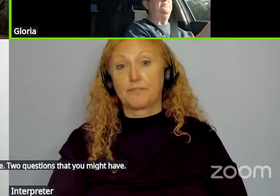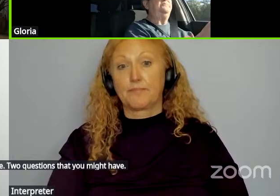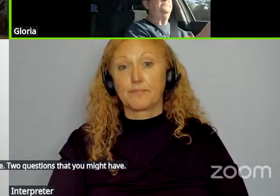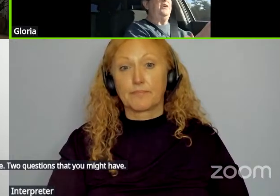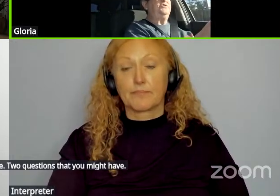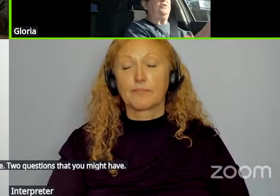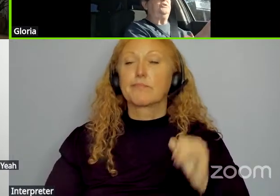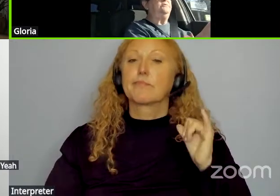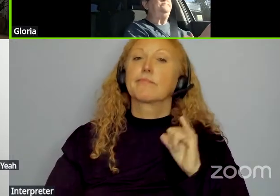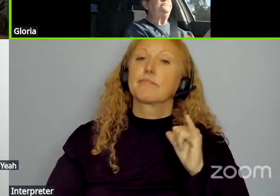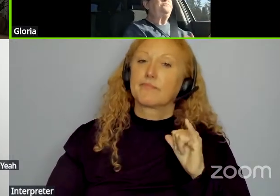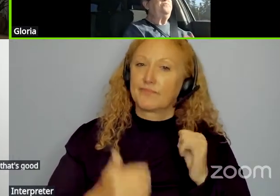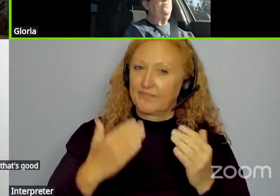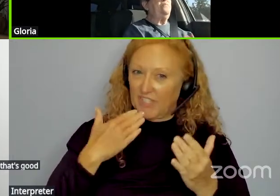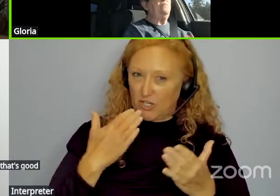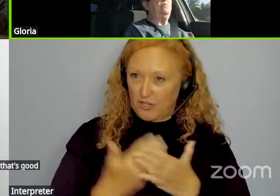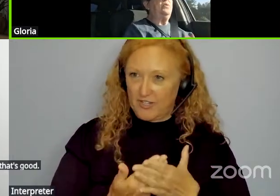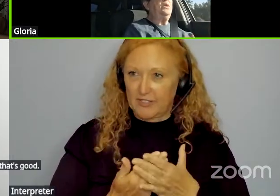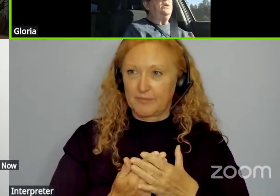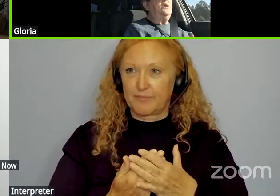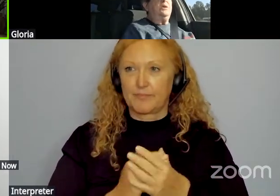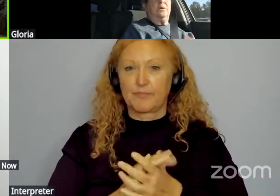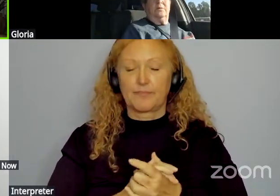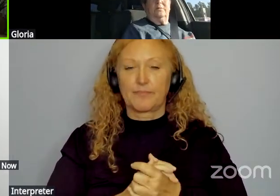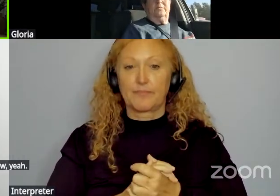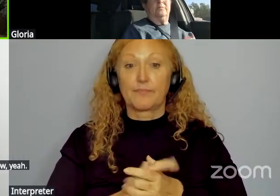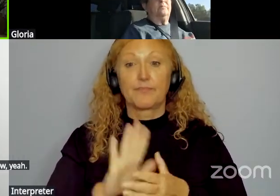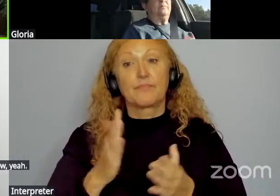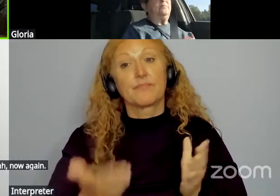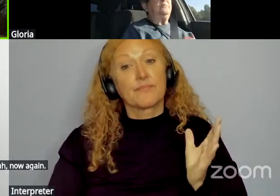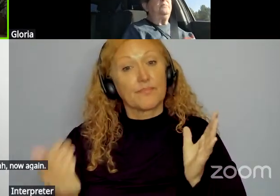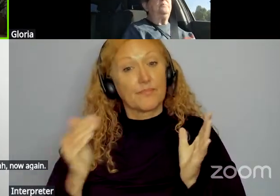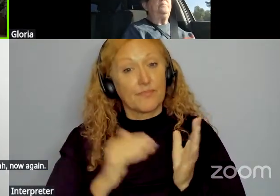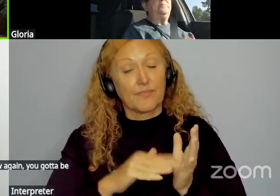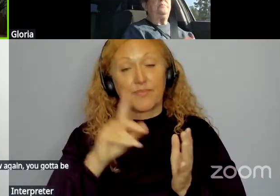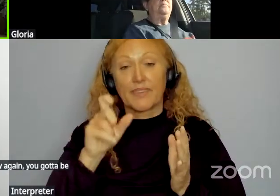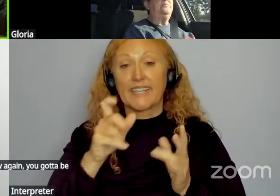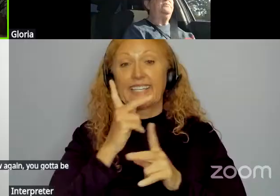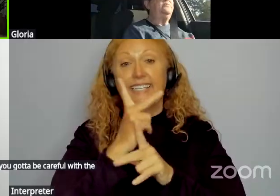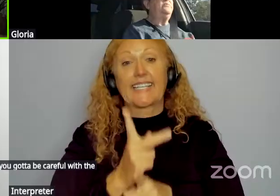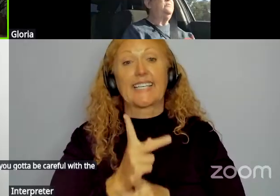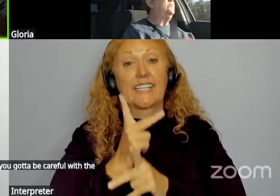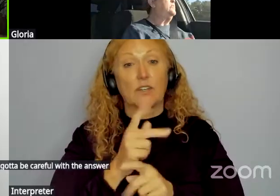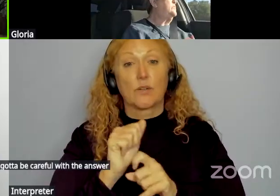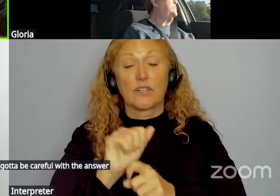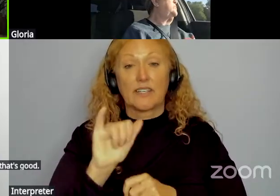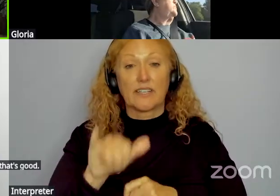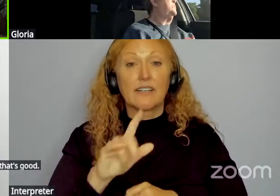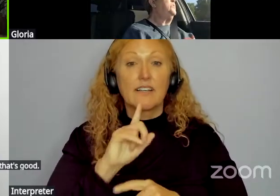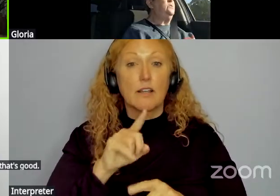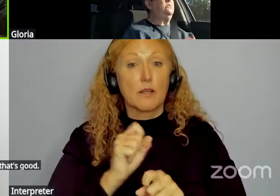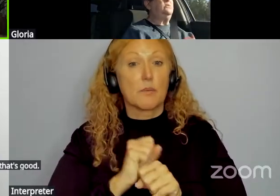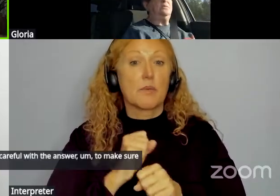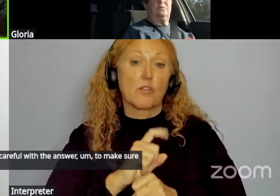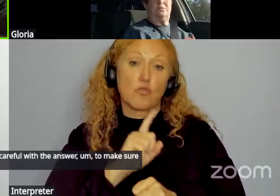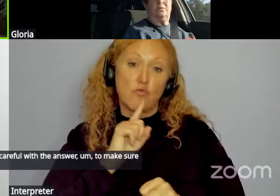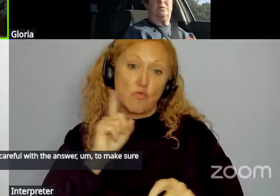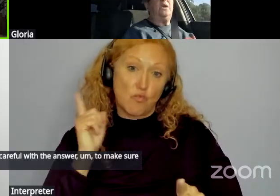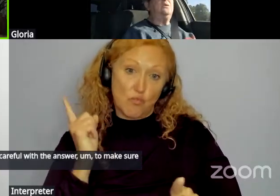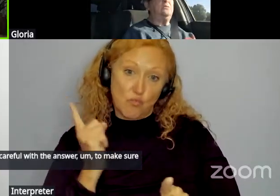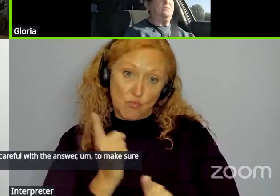Yeah, that's good. Now, yeah. Now again, you got to be careful with the answer, to make sure that it's right.